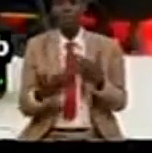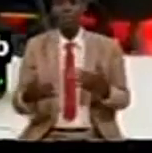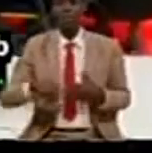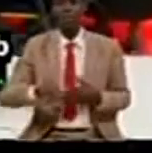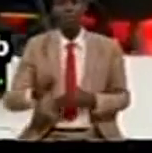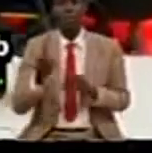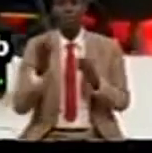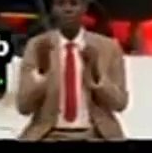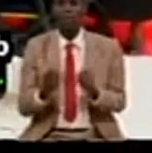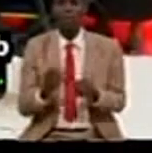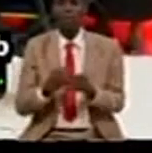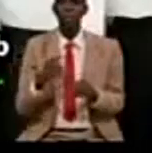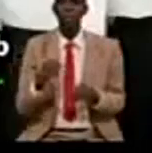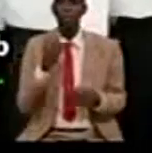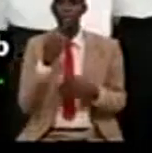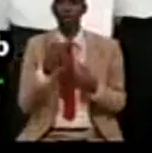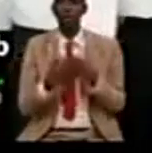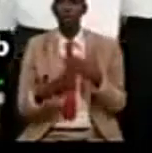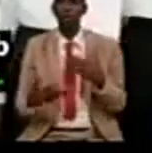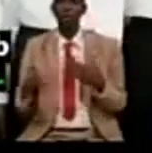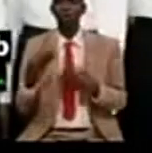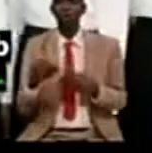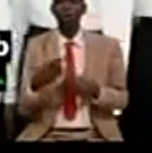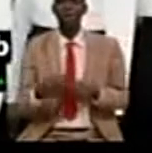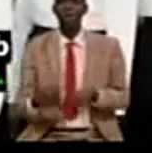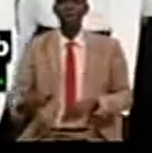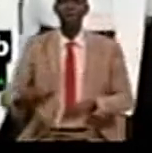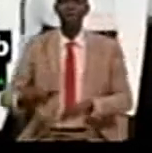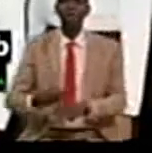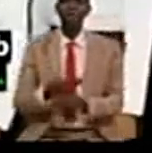still power in the blood of the